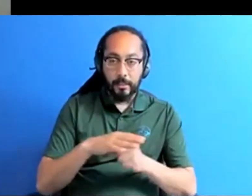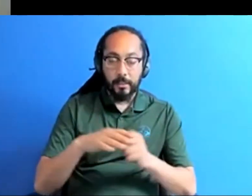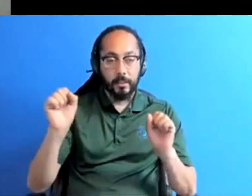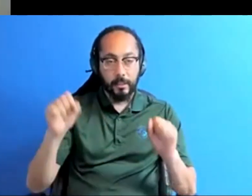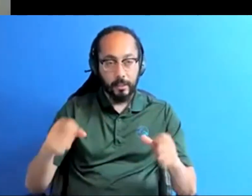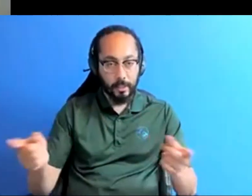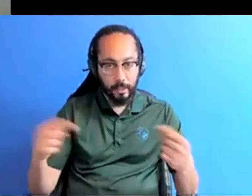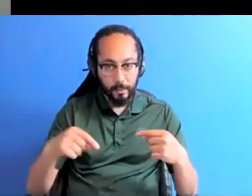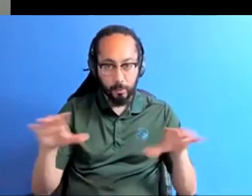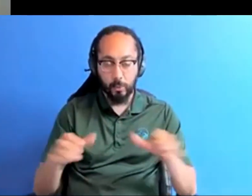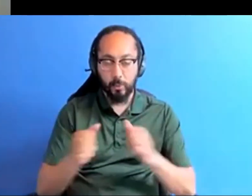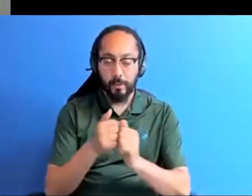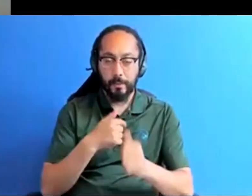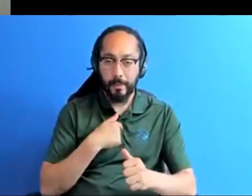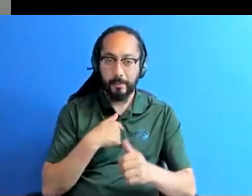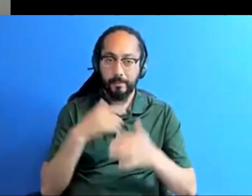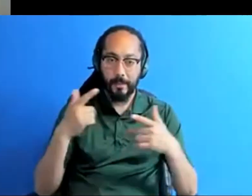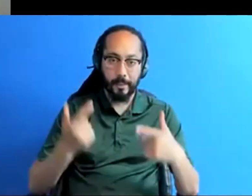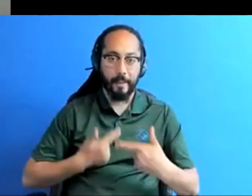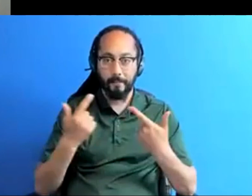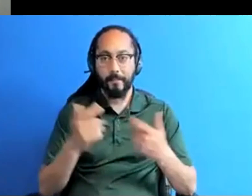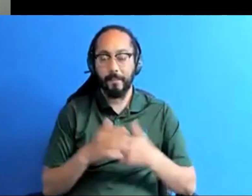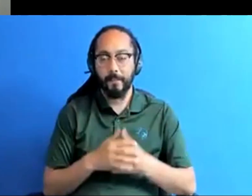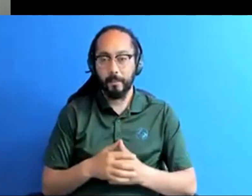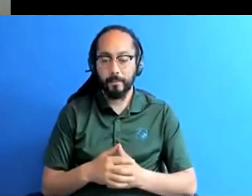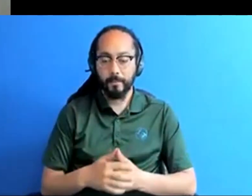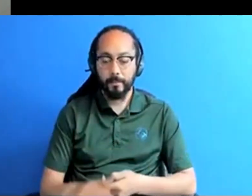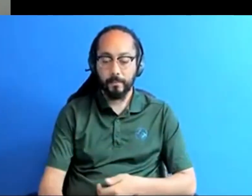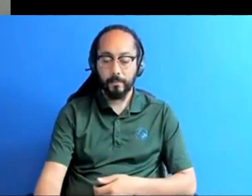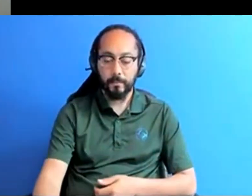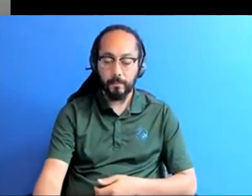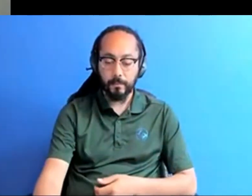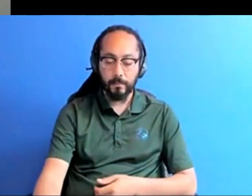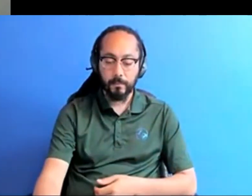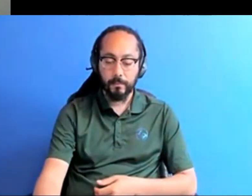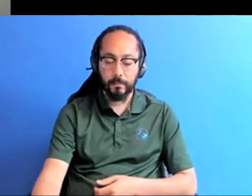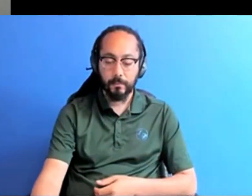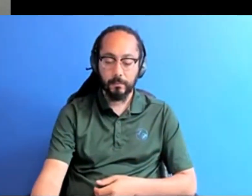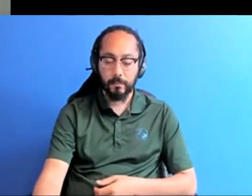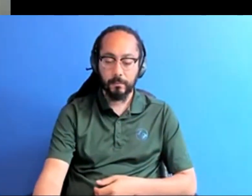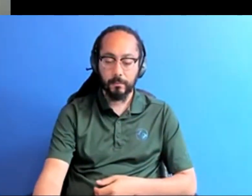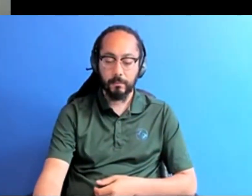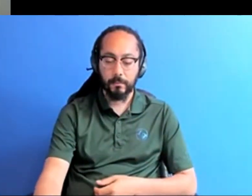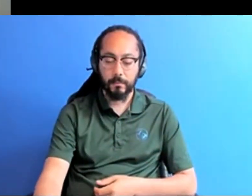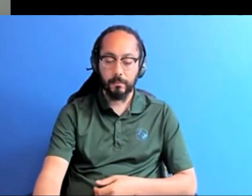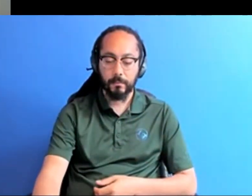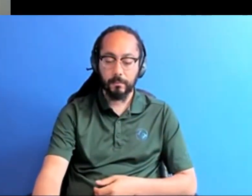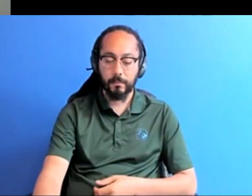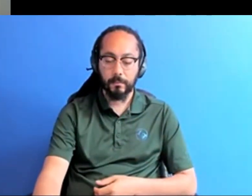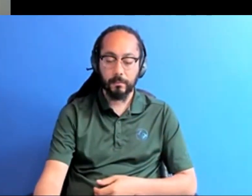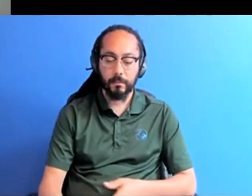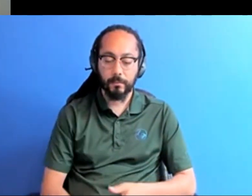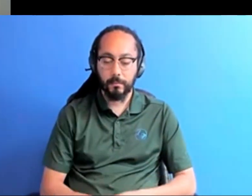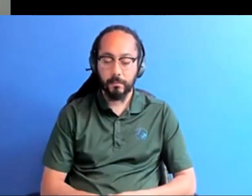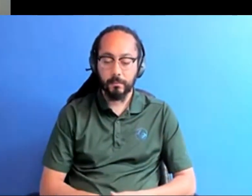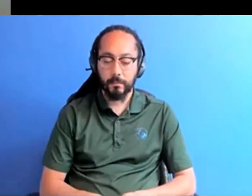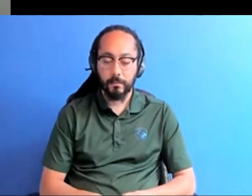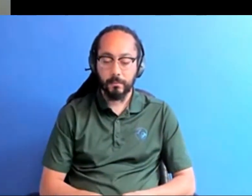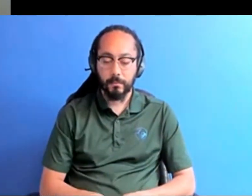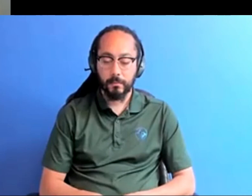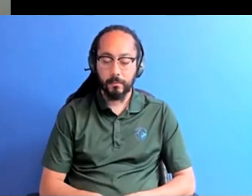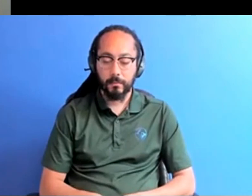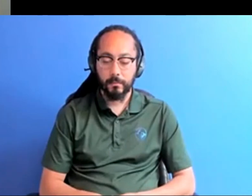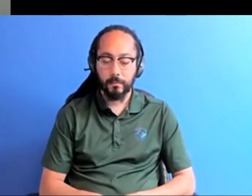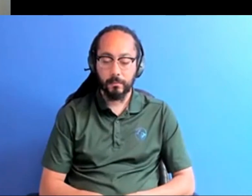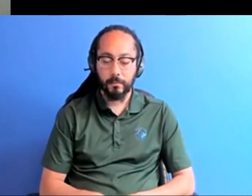do it with me in person. So it's a little bit of both, I think, that we do. And we are